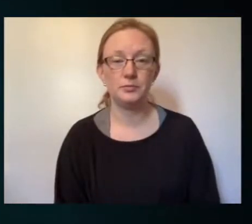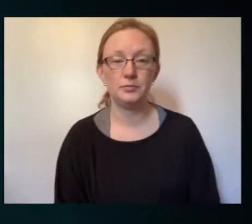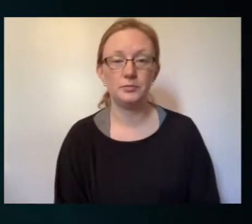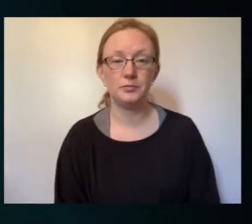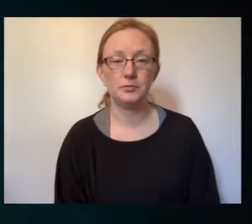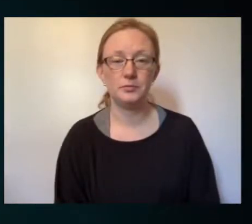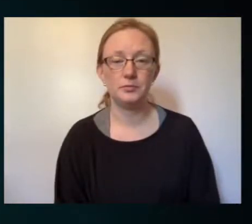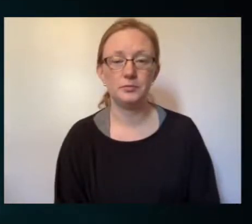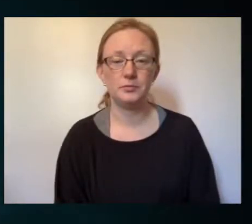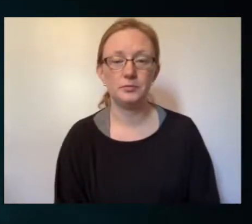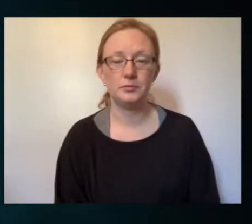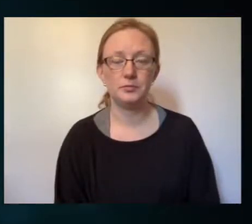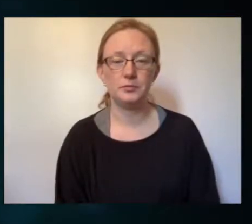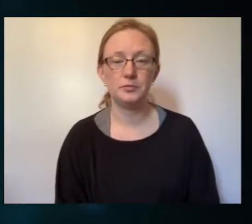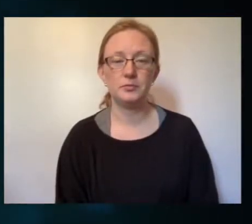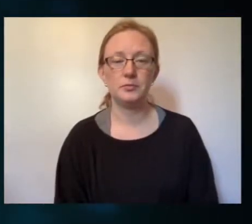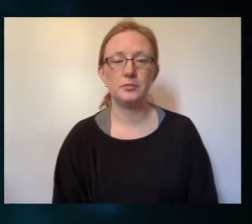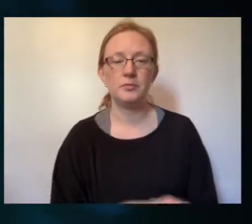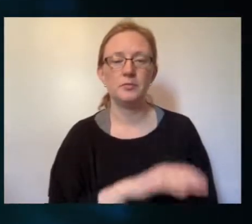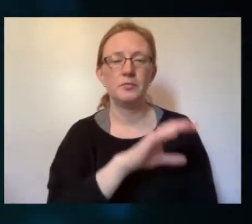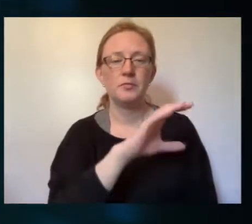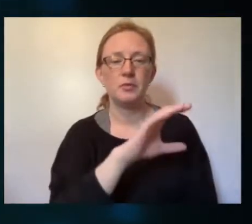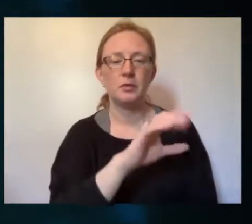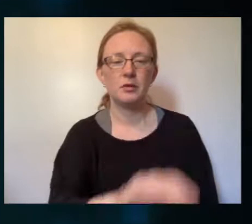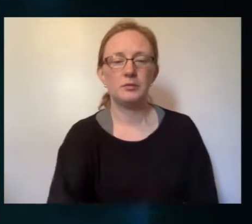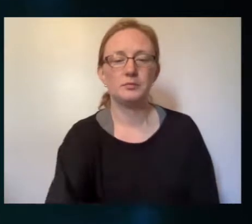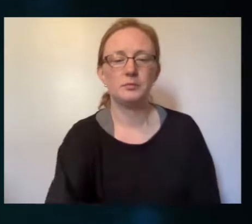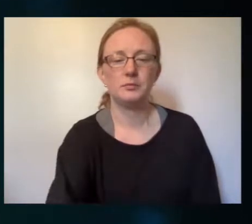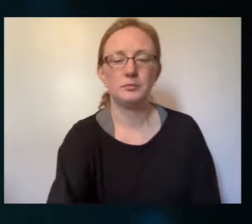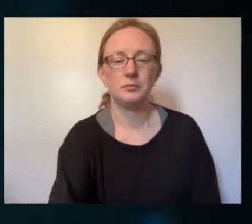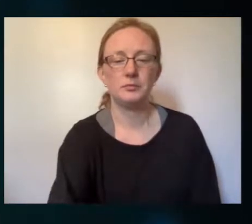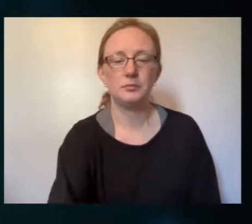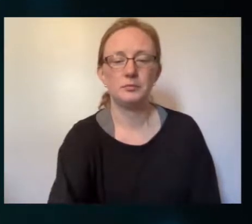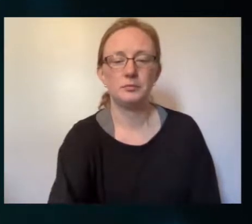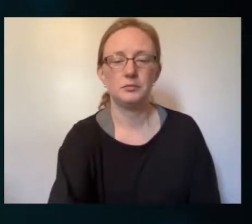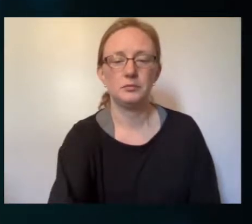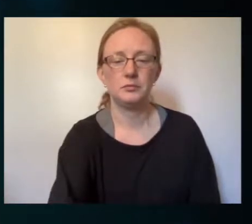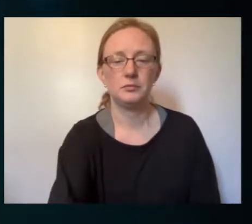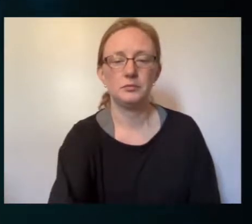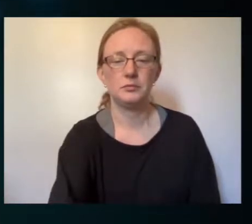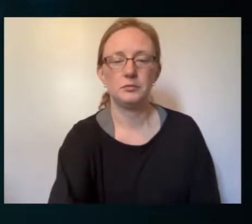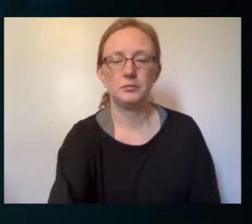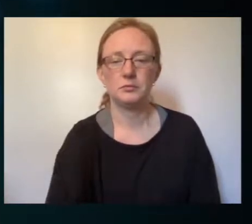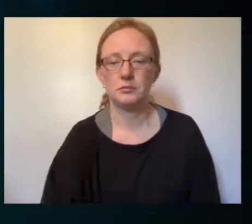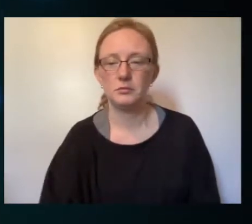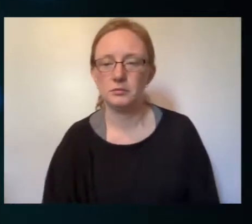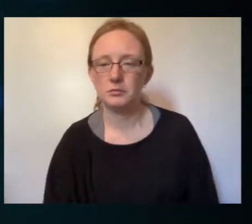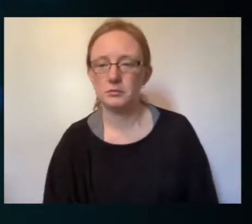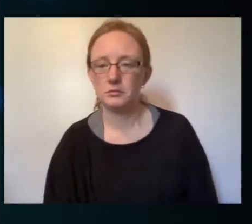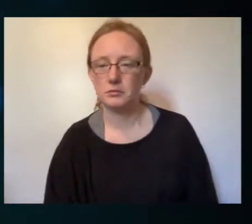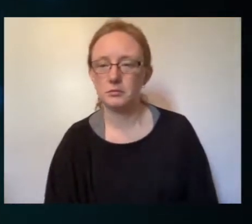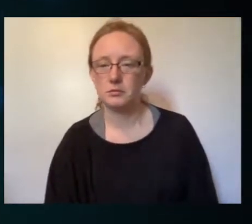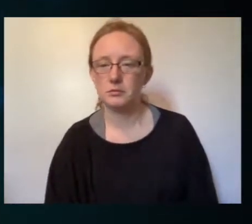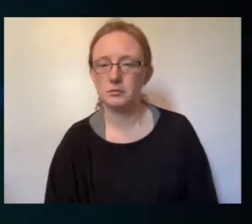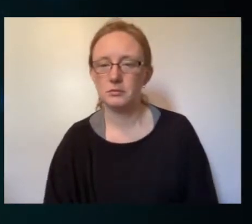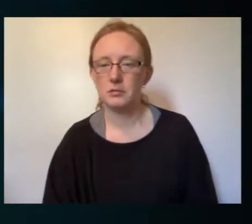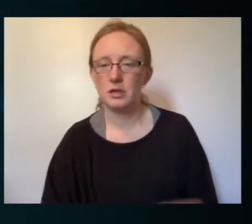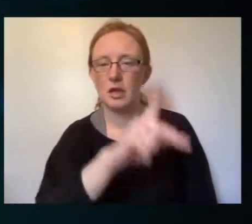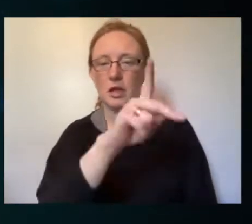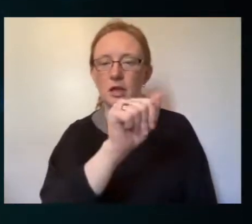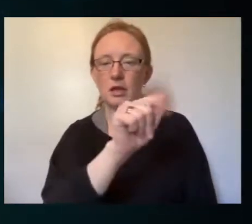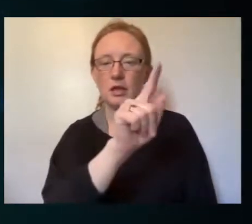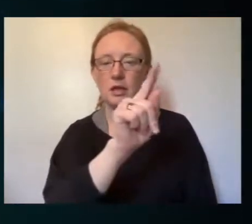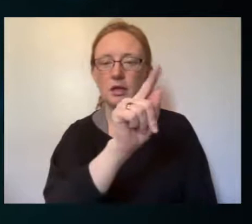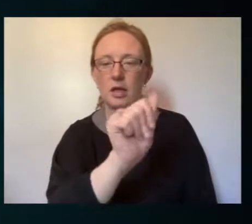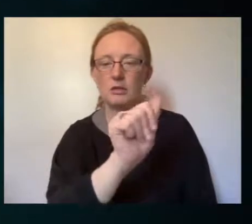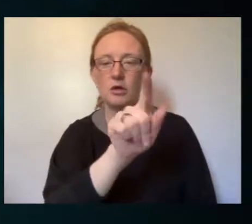And Kata has actually added to that the cost of volunteering, where you have to pay everything in